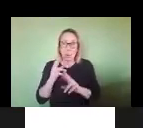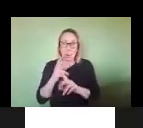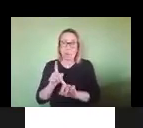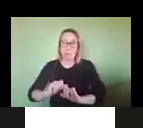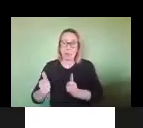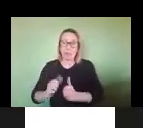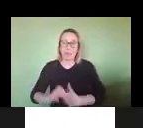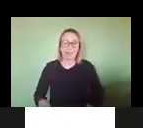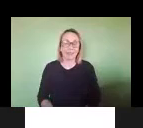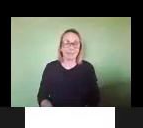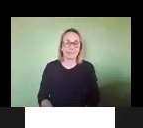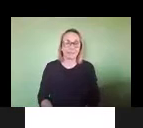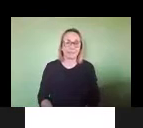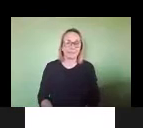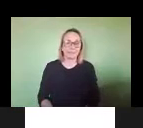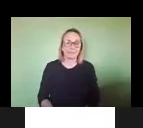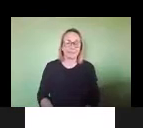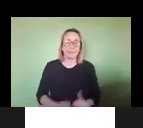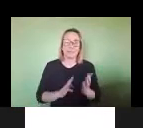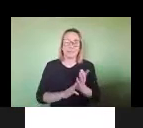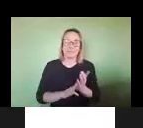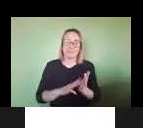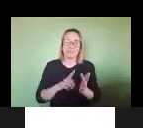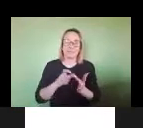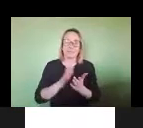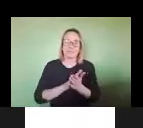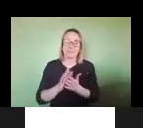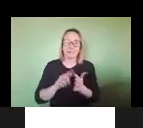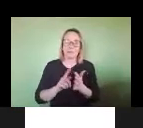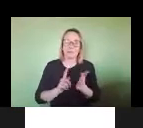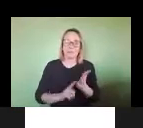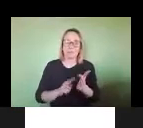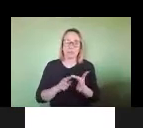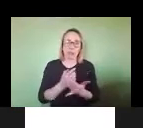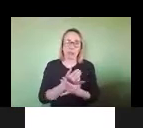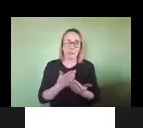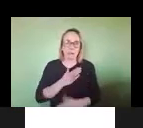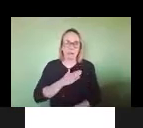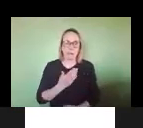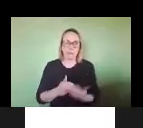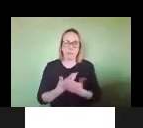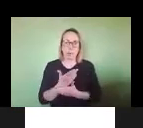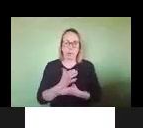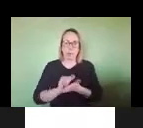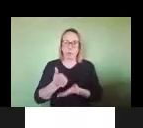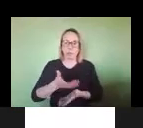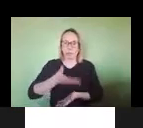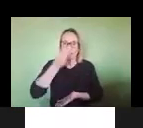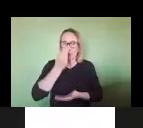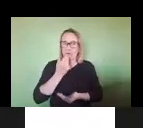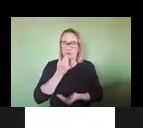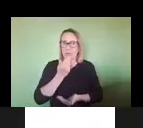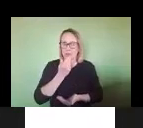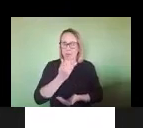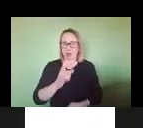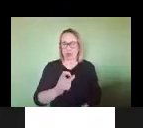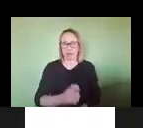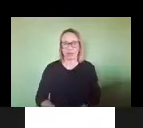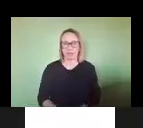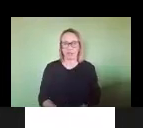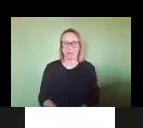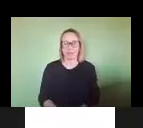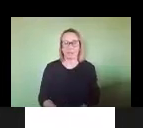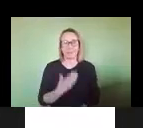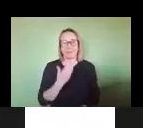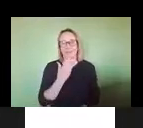Yeah. And Michelle, fantastic project. Many members found a new skill thanks to Charlie. So some very nice words, Charlie.